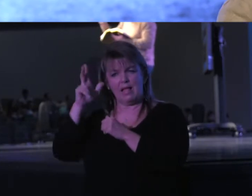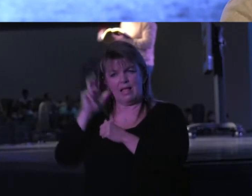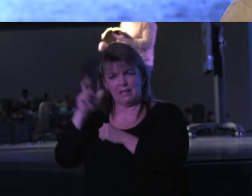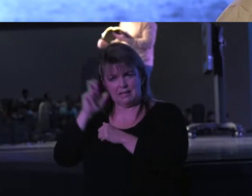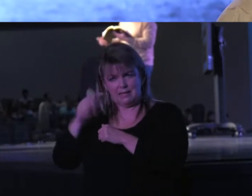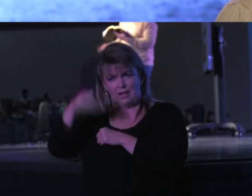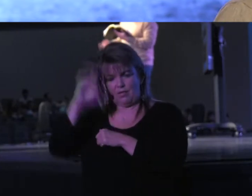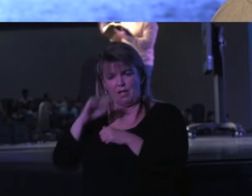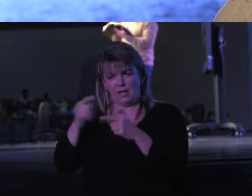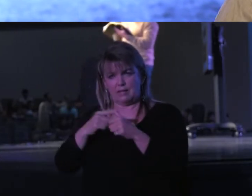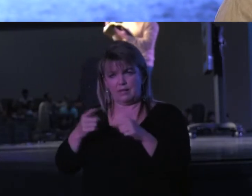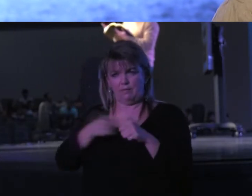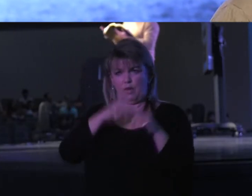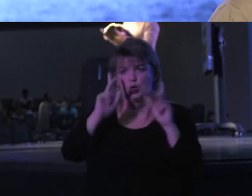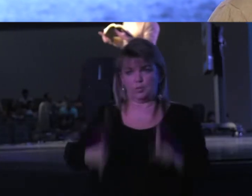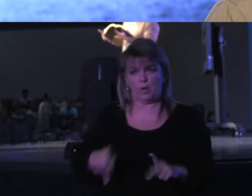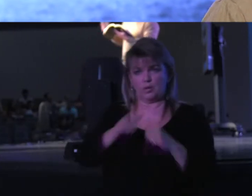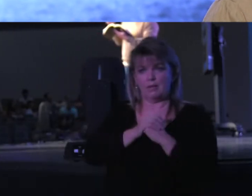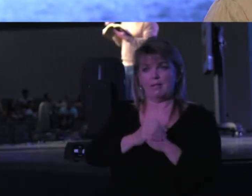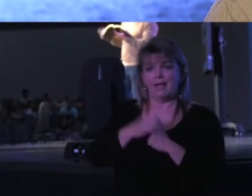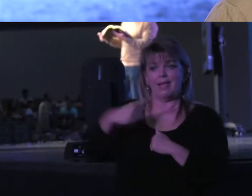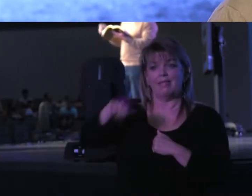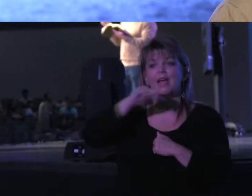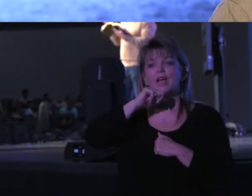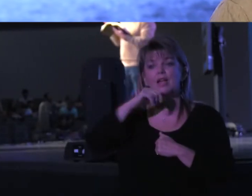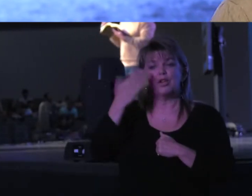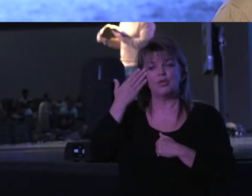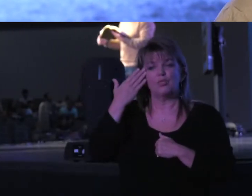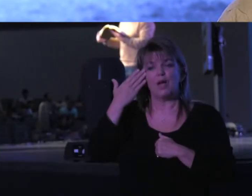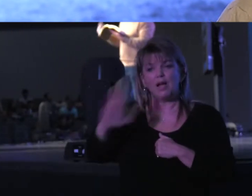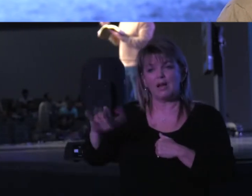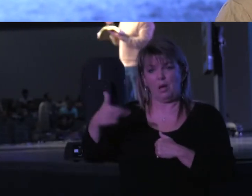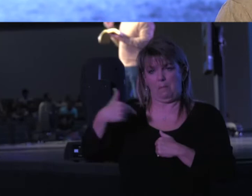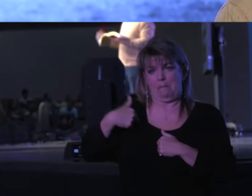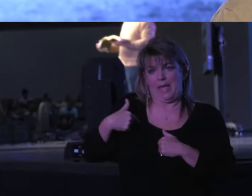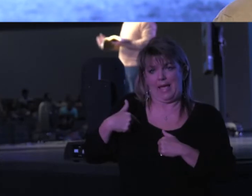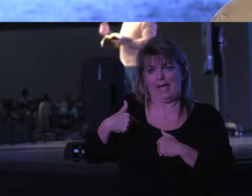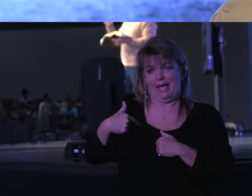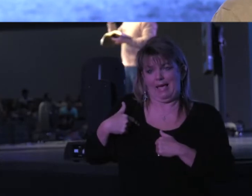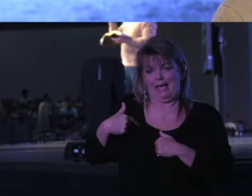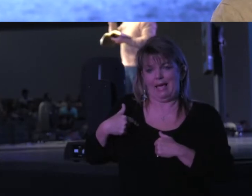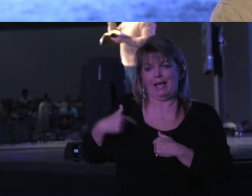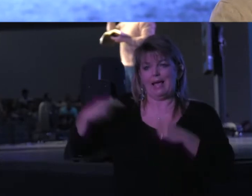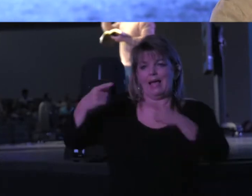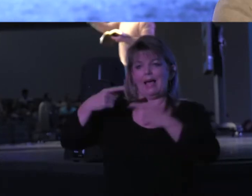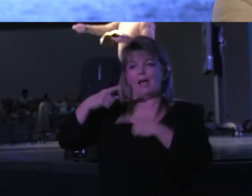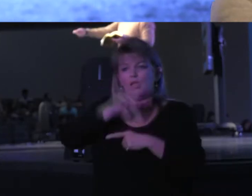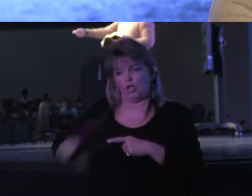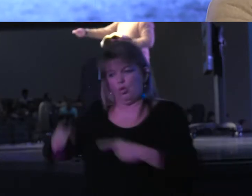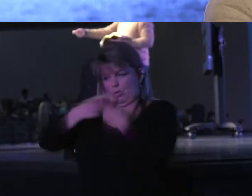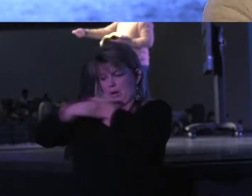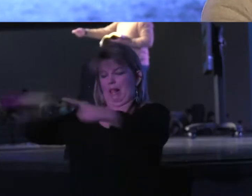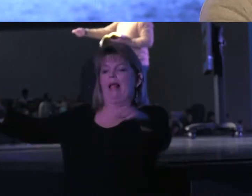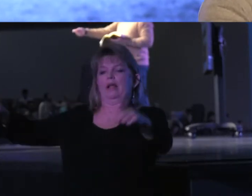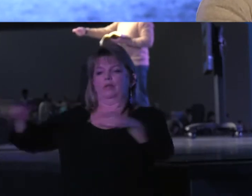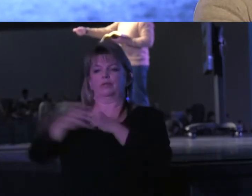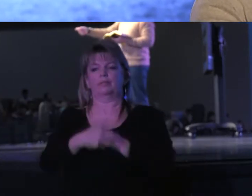God says, first person, and they do not know me, declares the